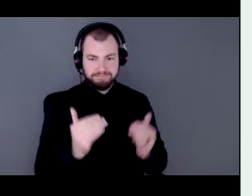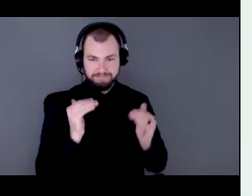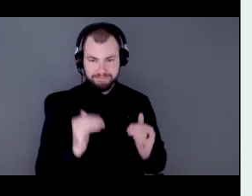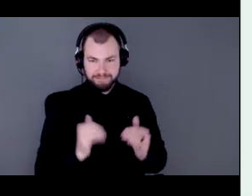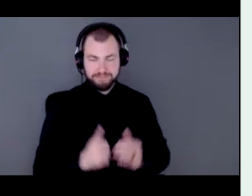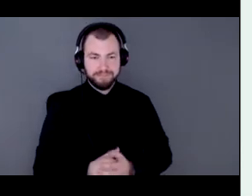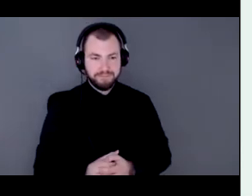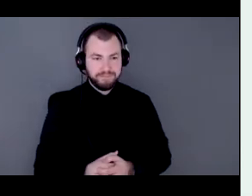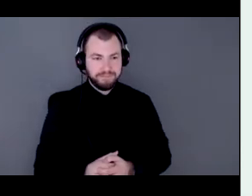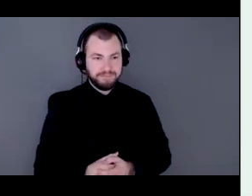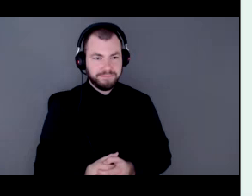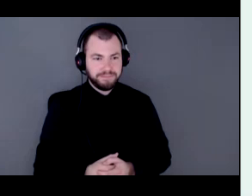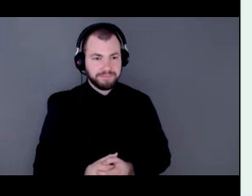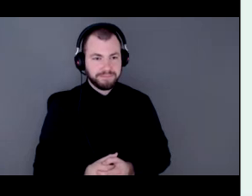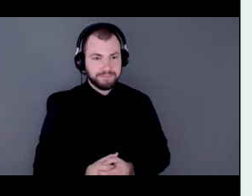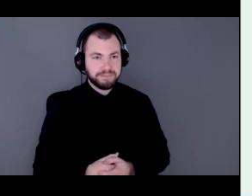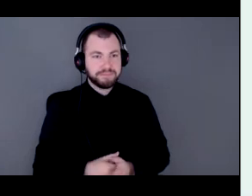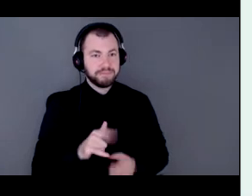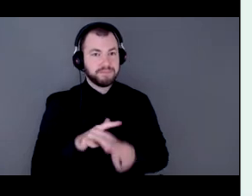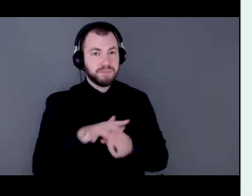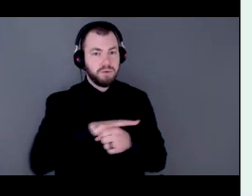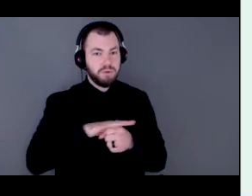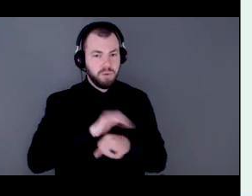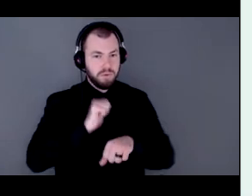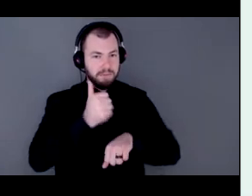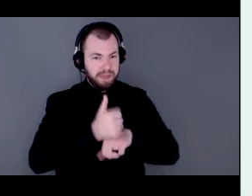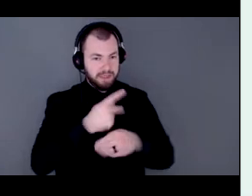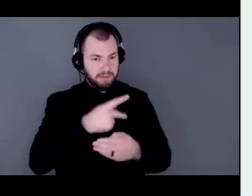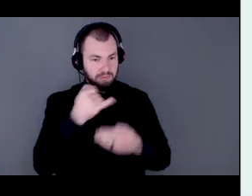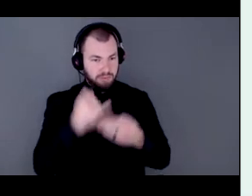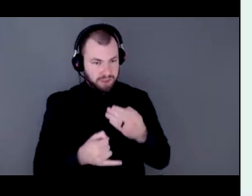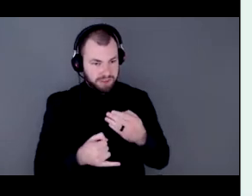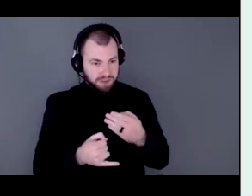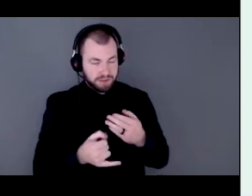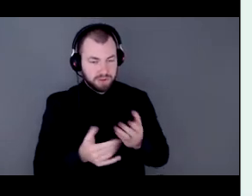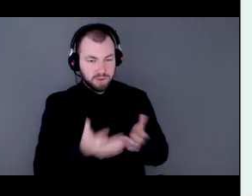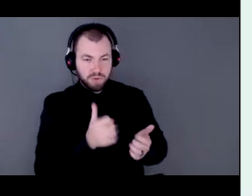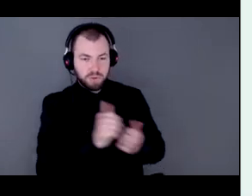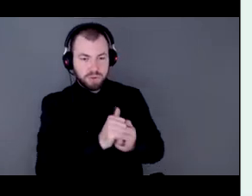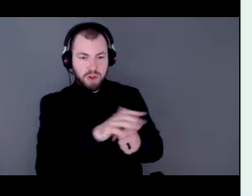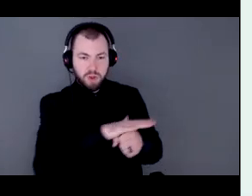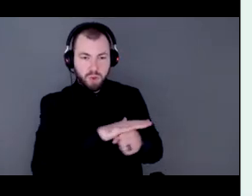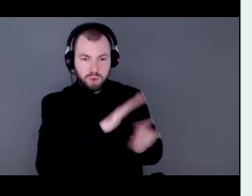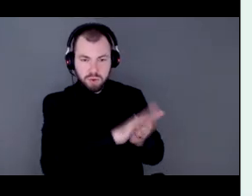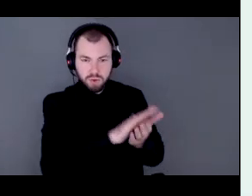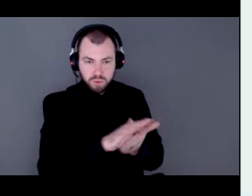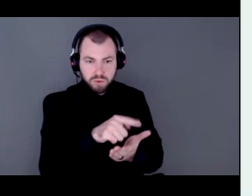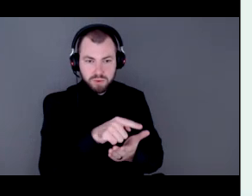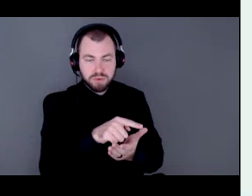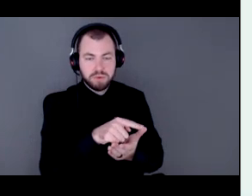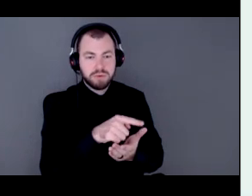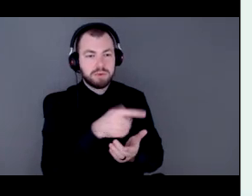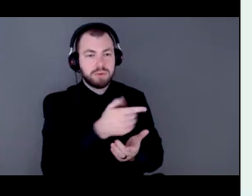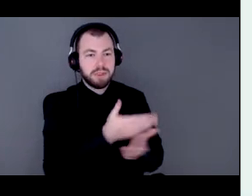So what this is a local-based project working with local schools and getting them